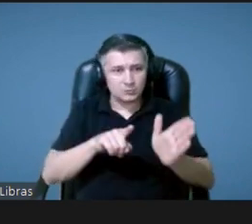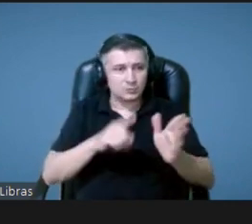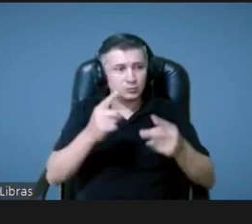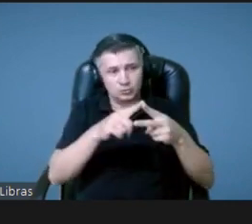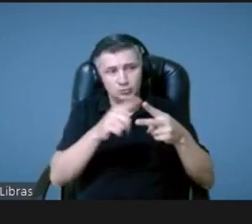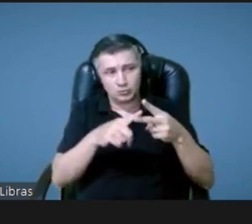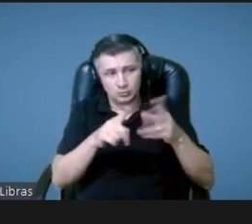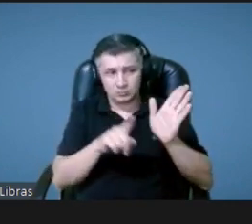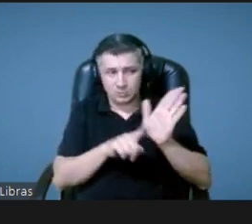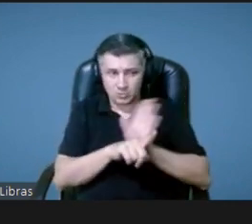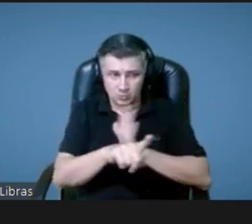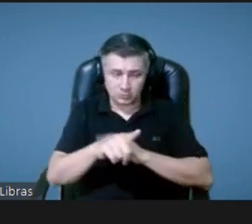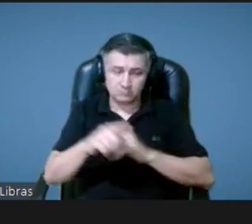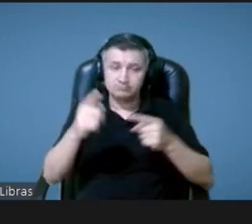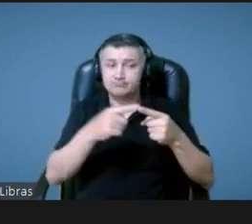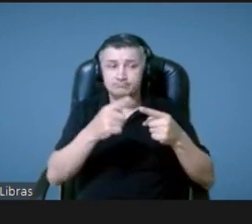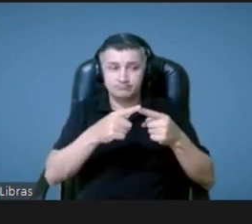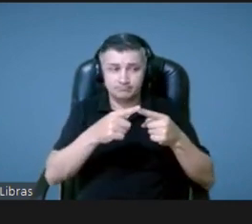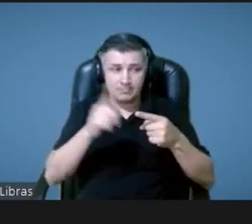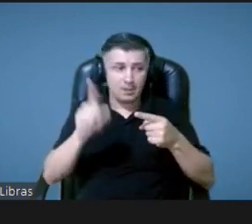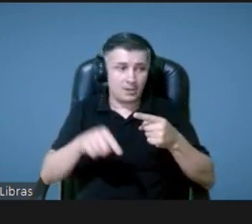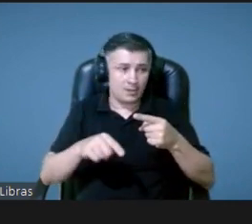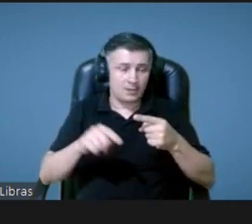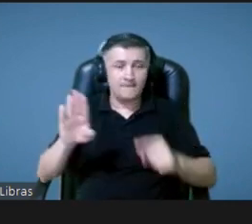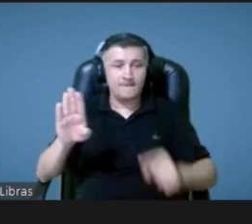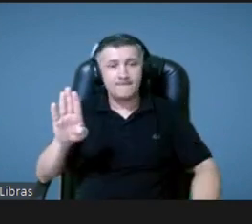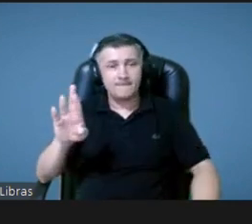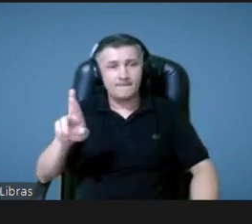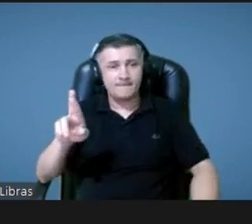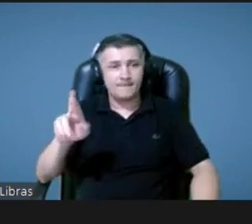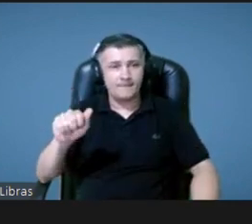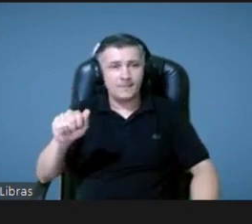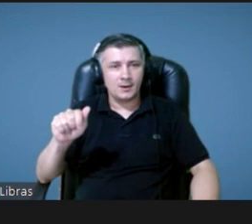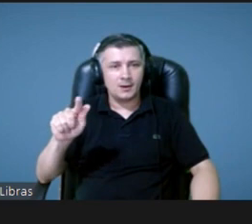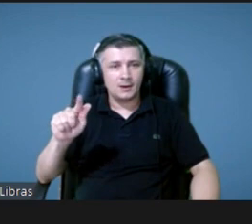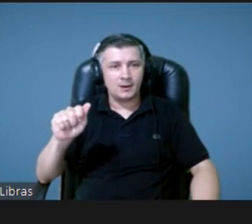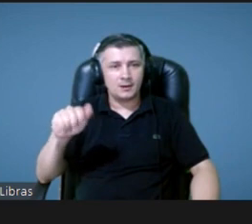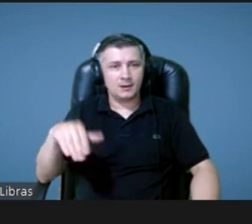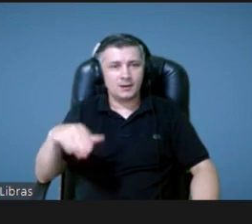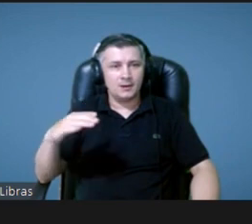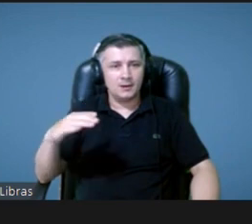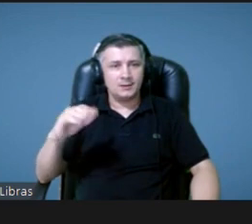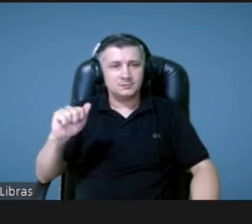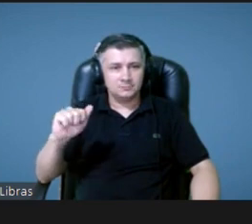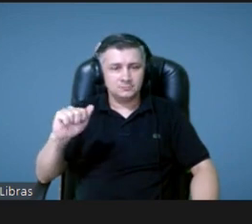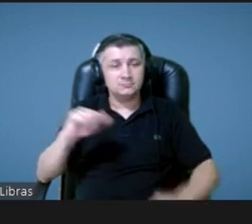Thank you for your two questions, Pedro. First, in relation to Bragança,